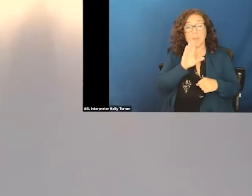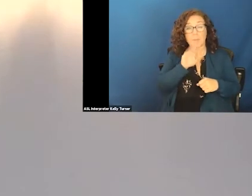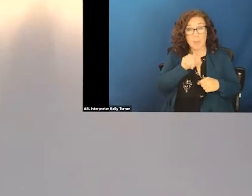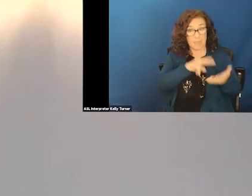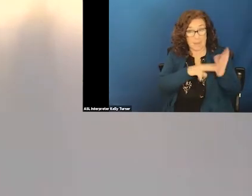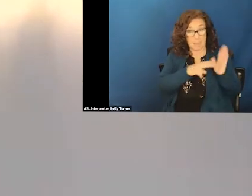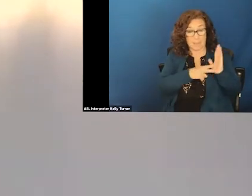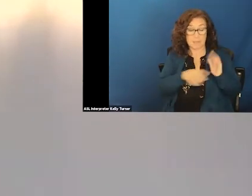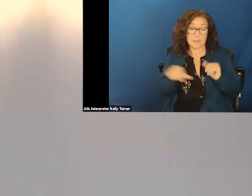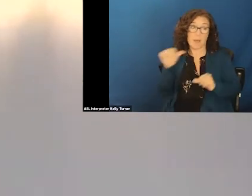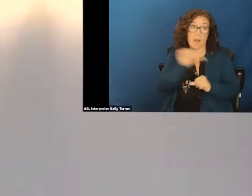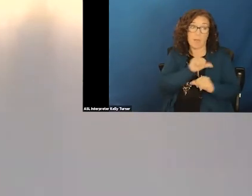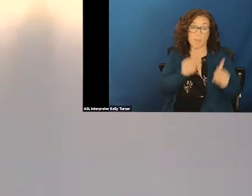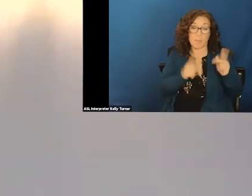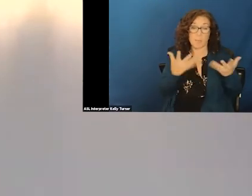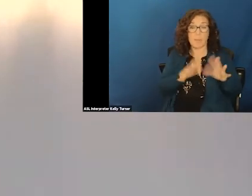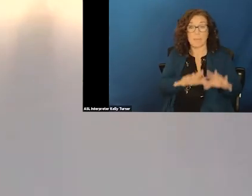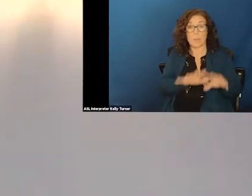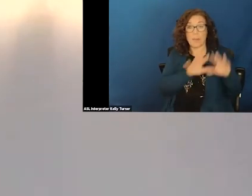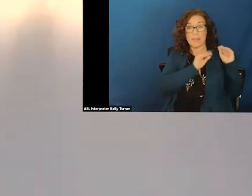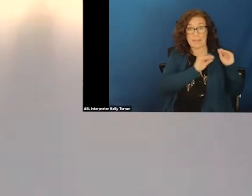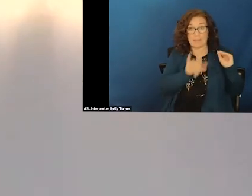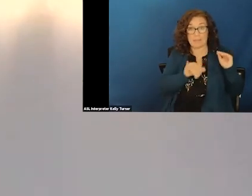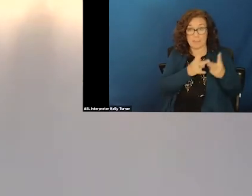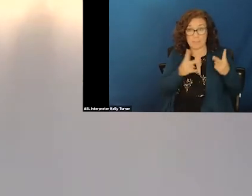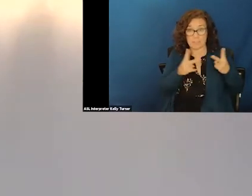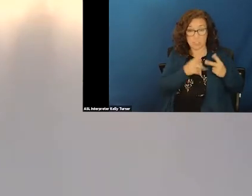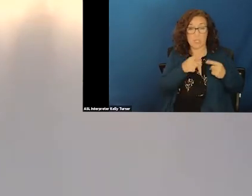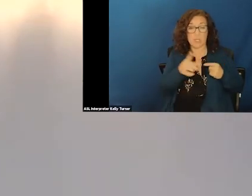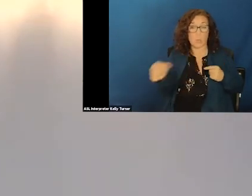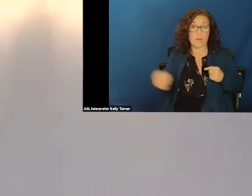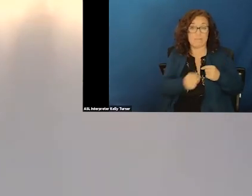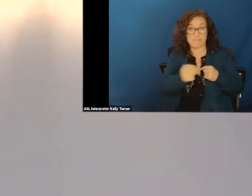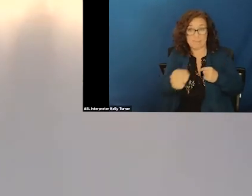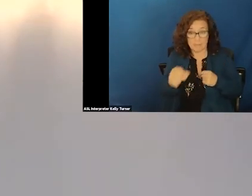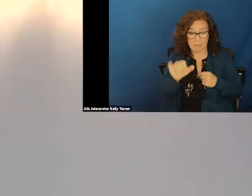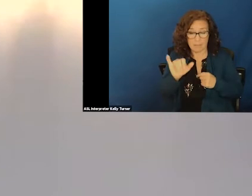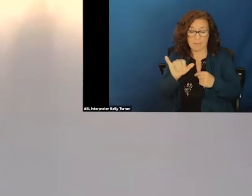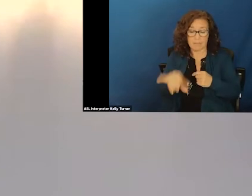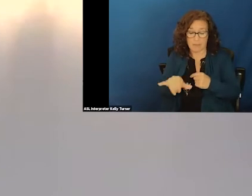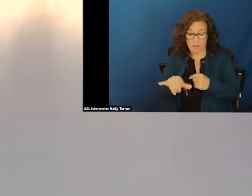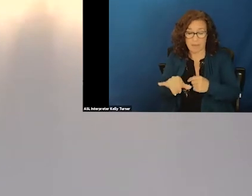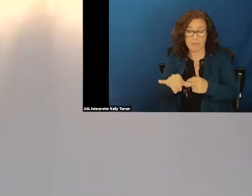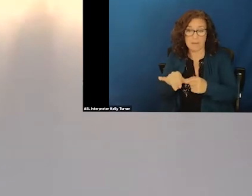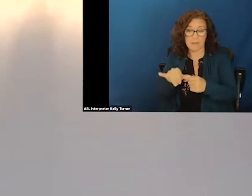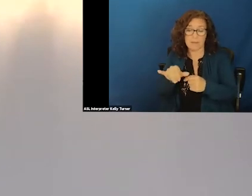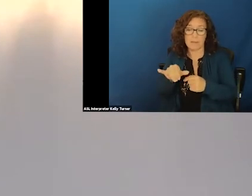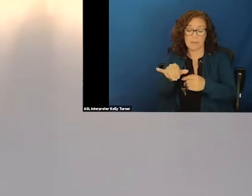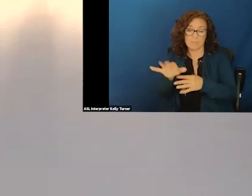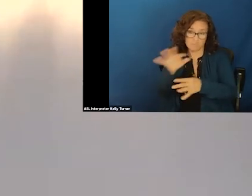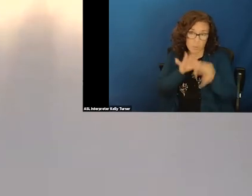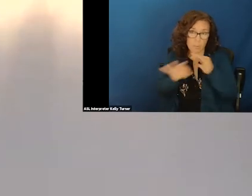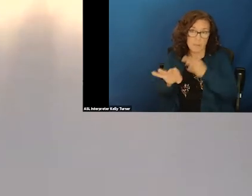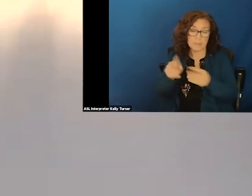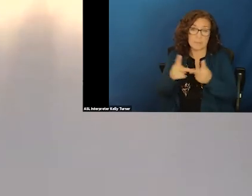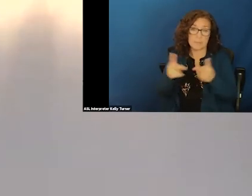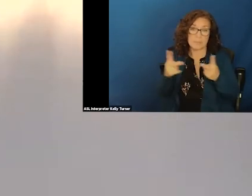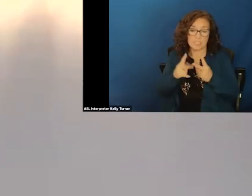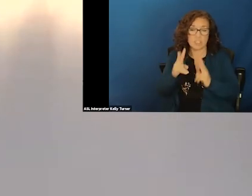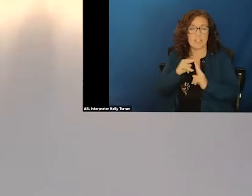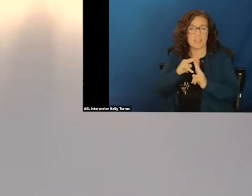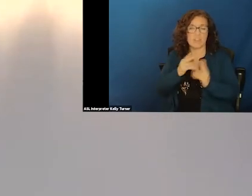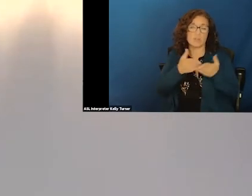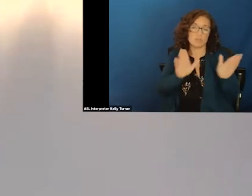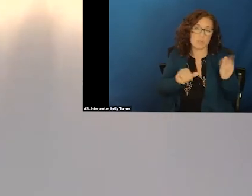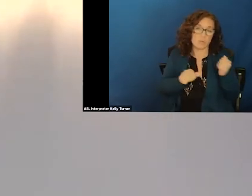what the need is at the school, either student outcomes or general assistant That's principal. correct. It's the only question I had. Other board members?